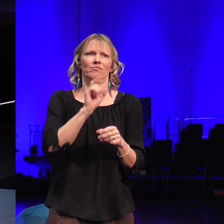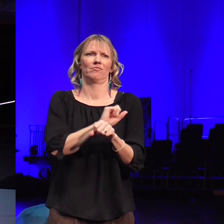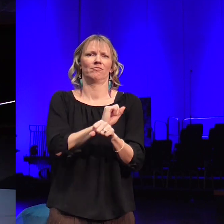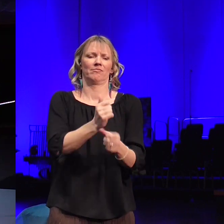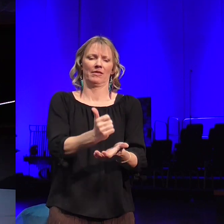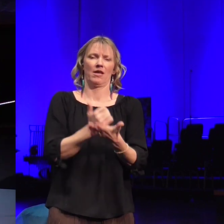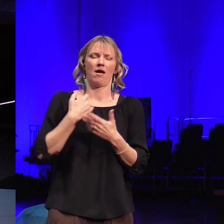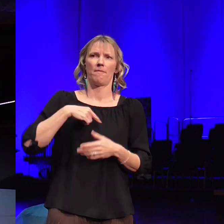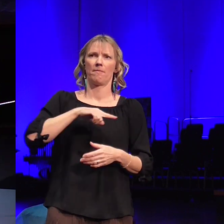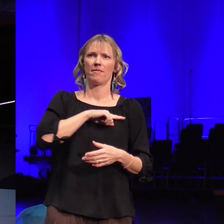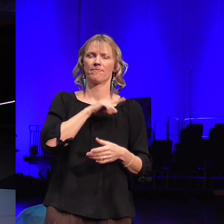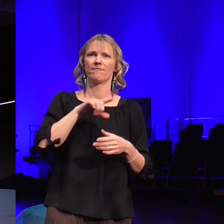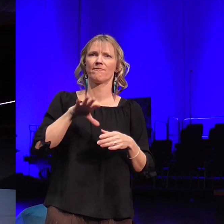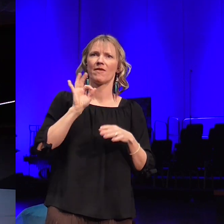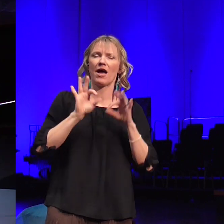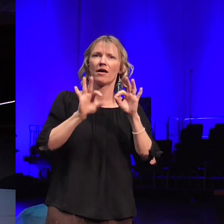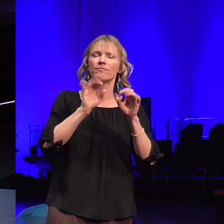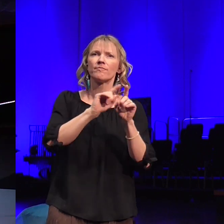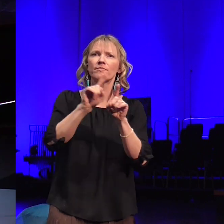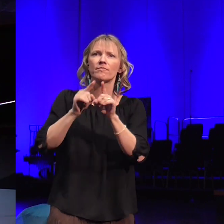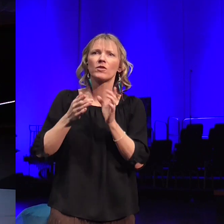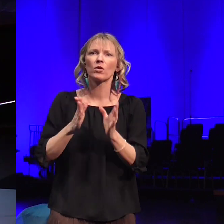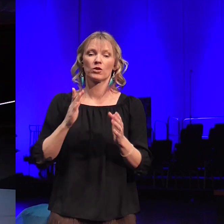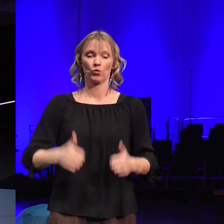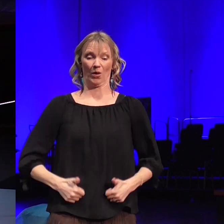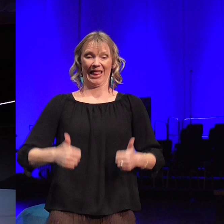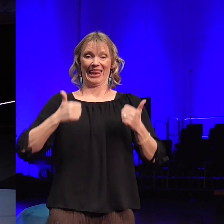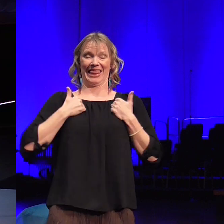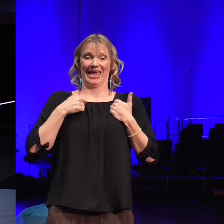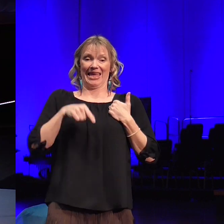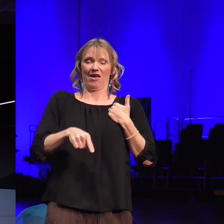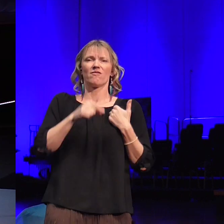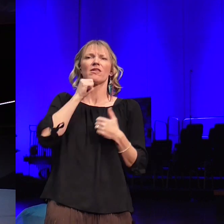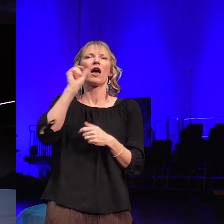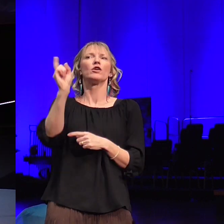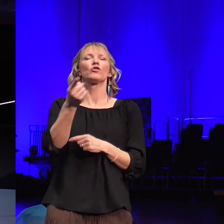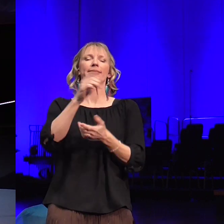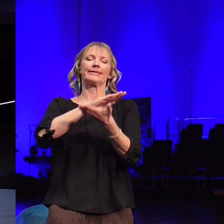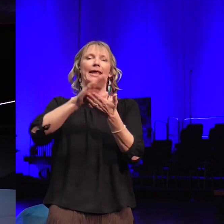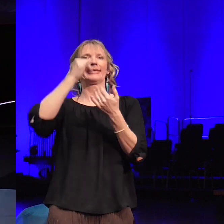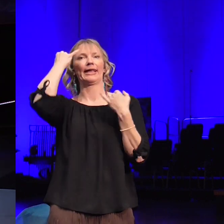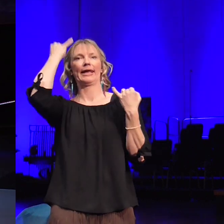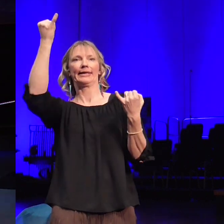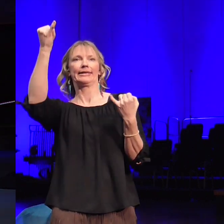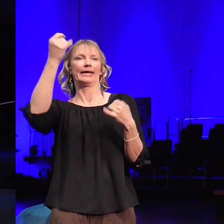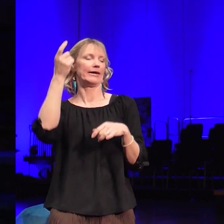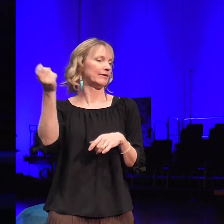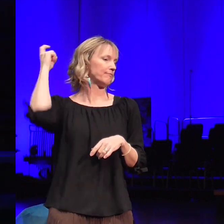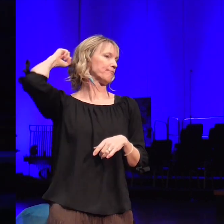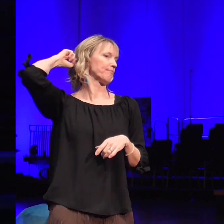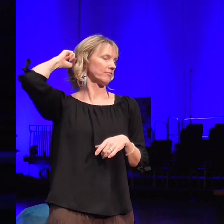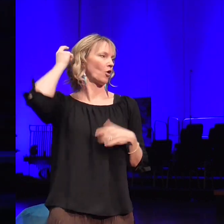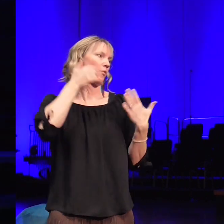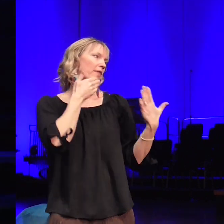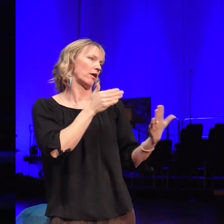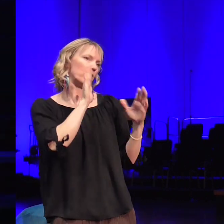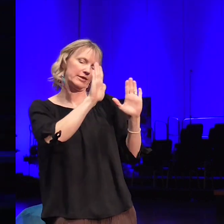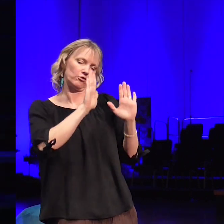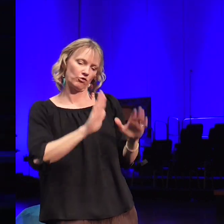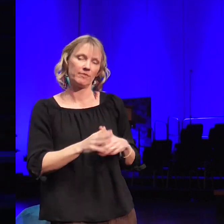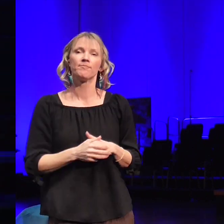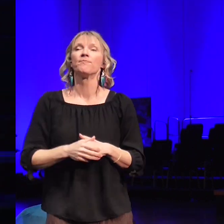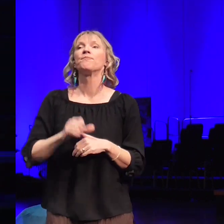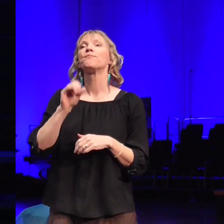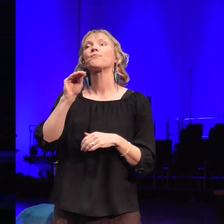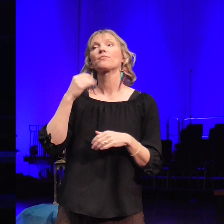really find ways to live this out and not just have it be a nice idea in our minds. So thank you. That's great. And